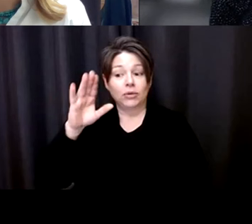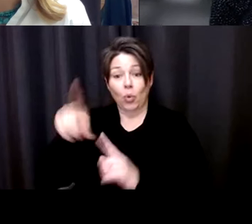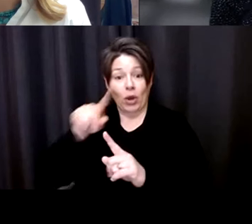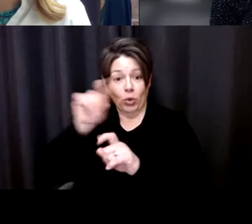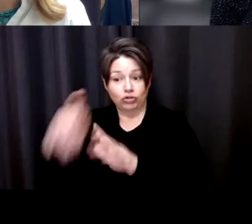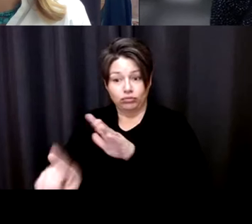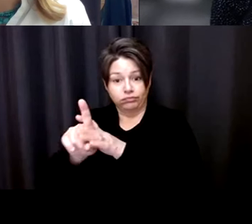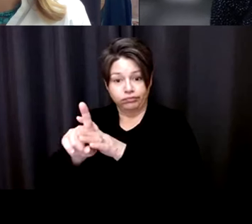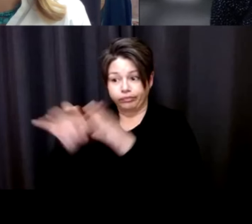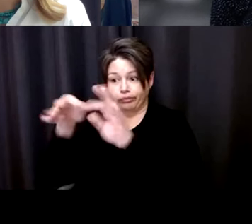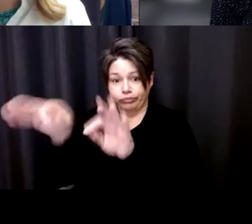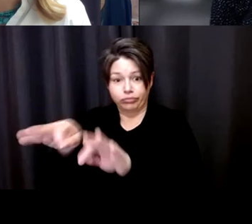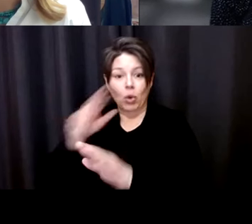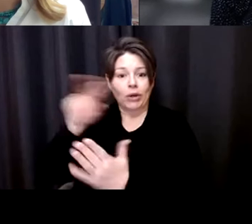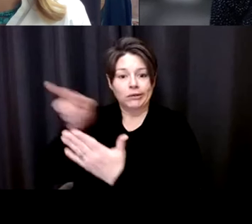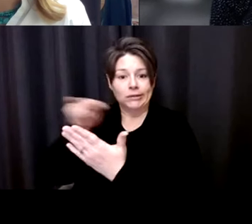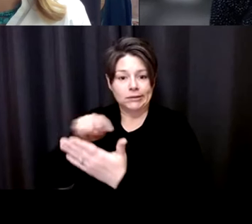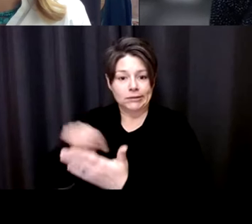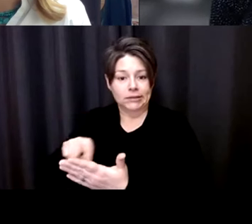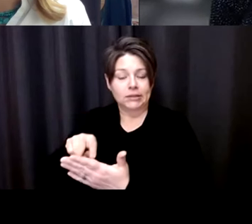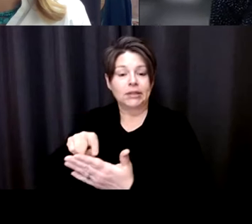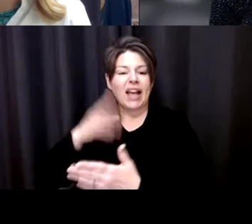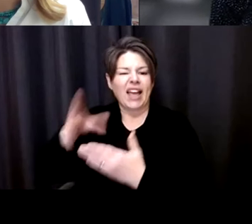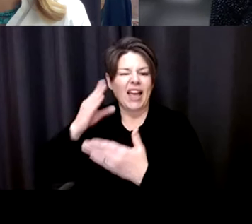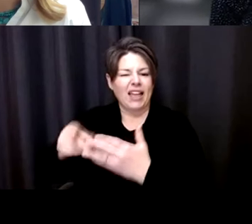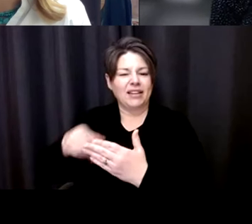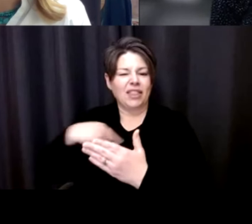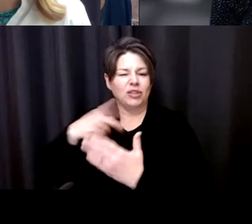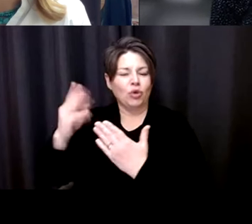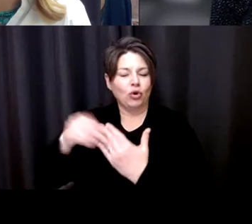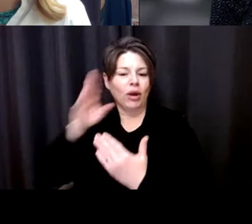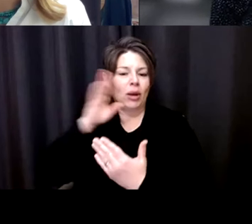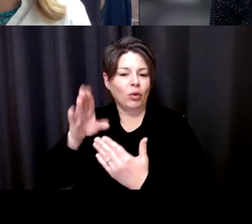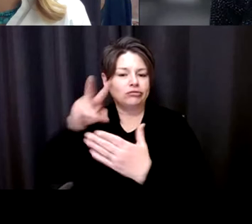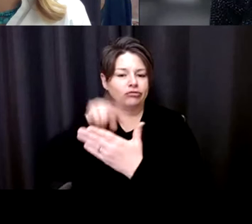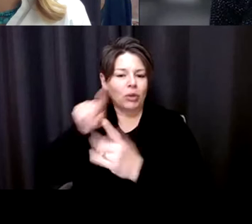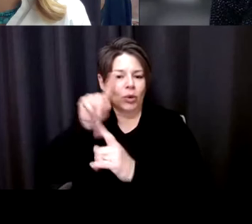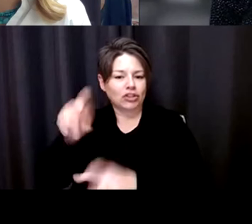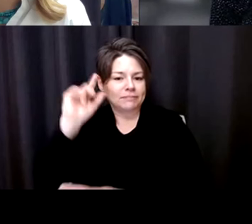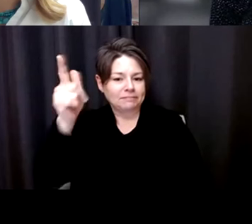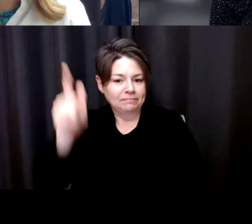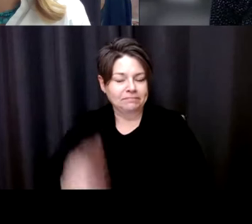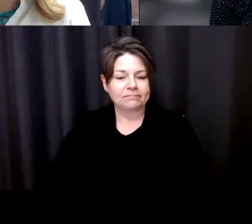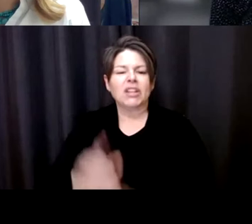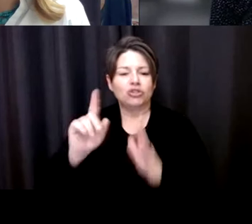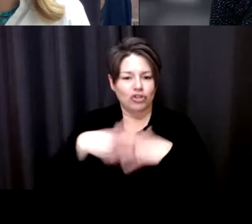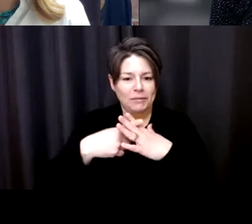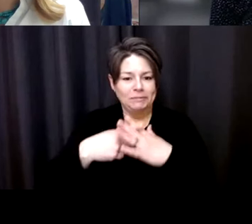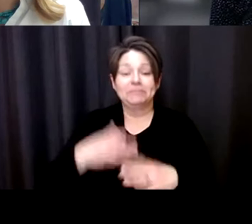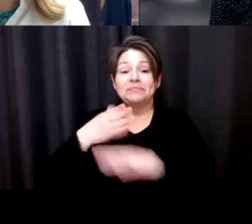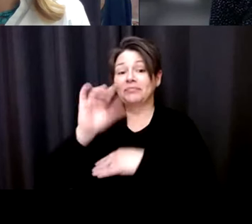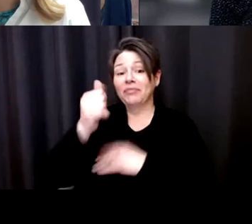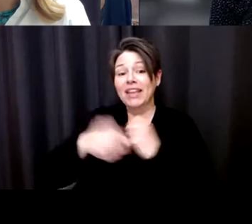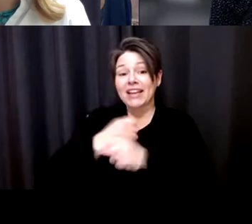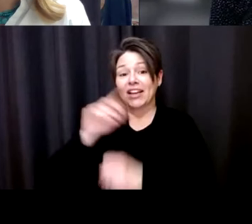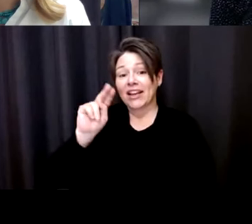to conclude our program. Let's get started. For over 10 years, Nancy